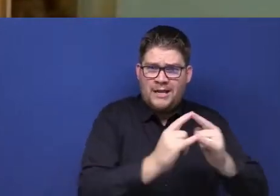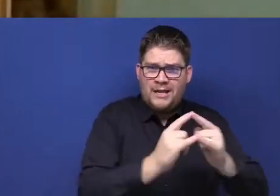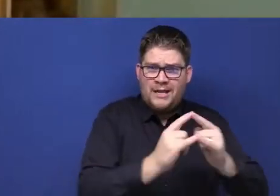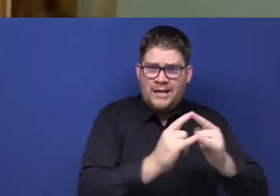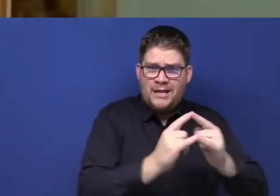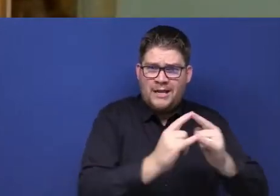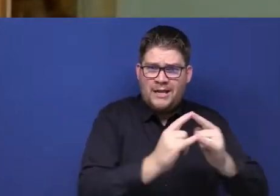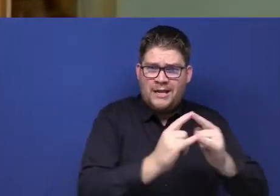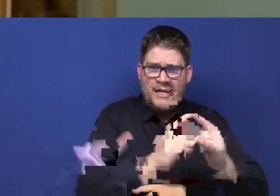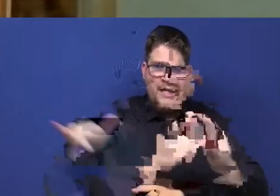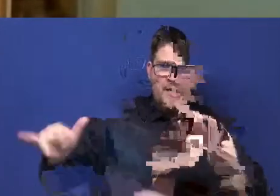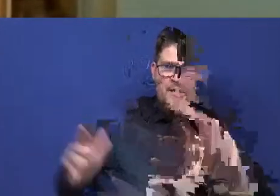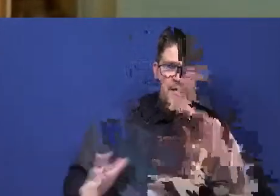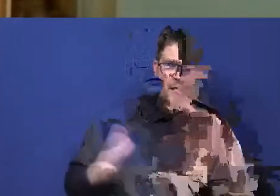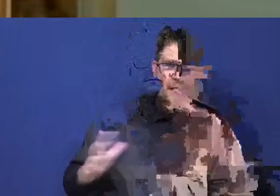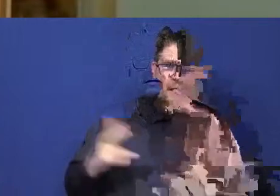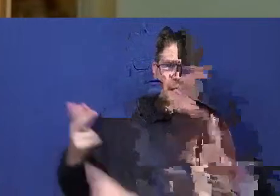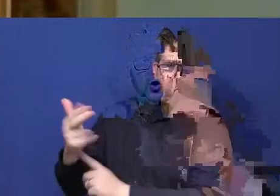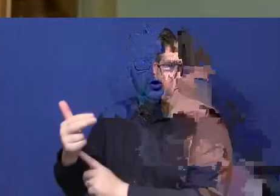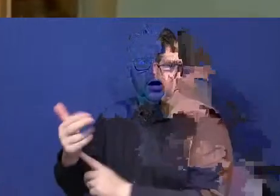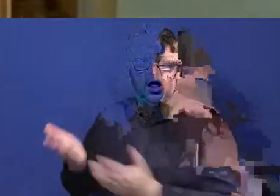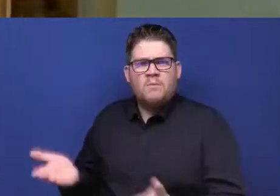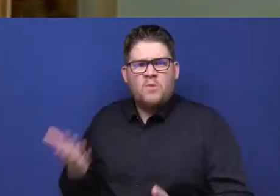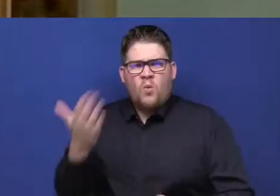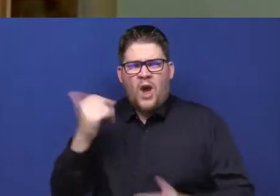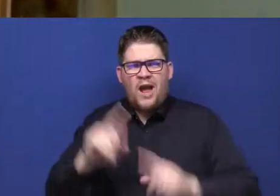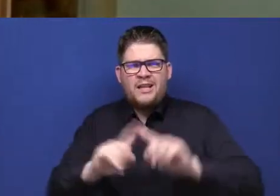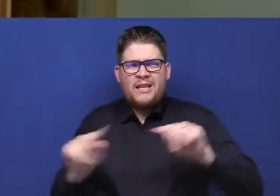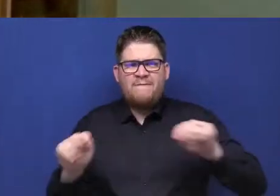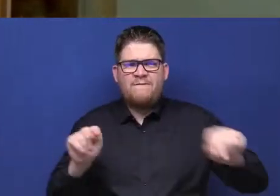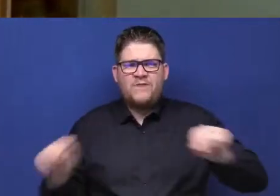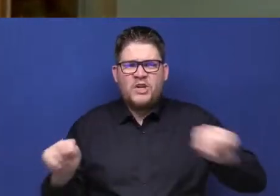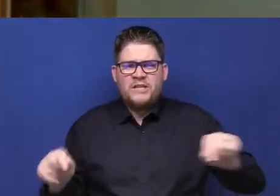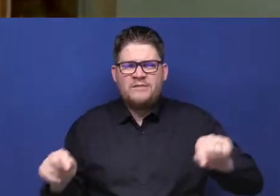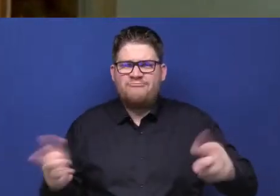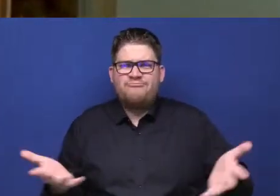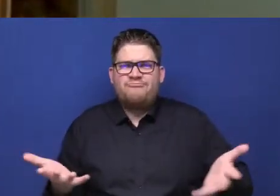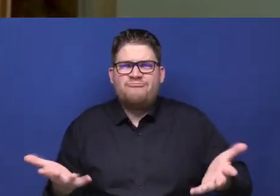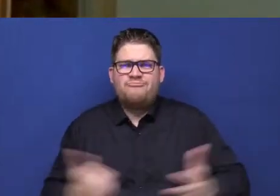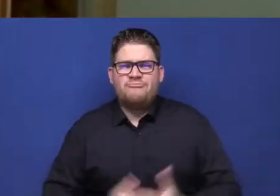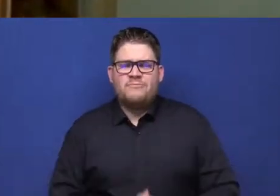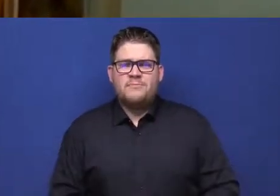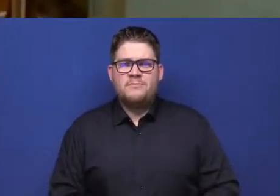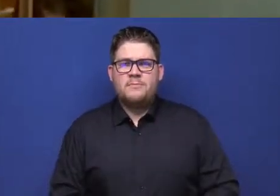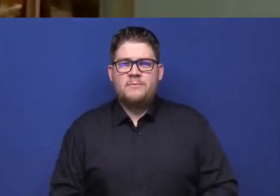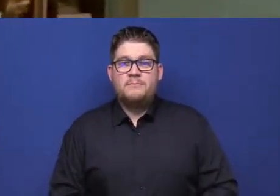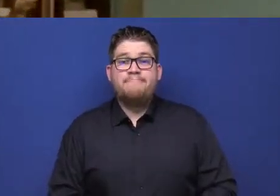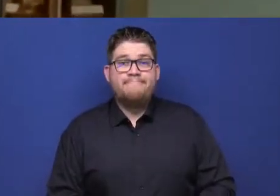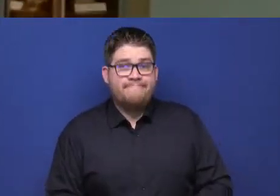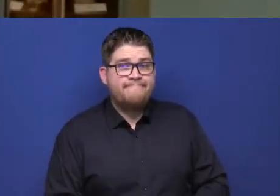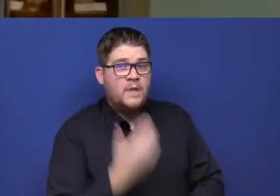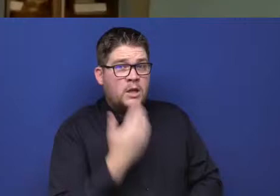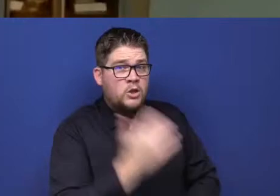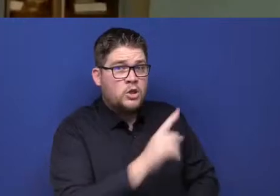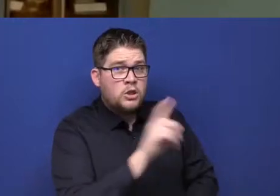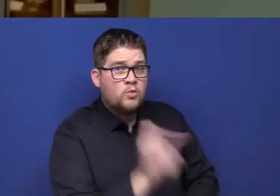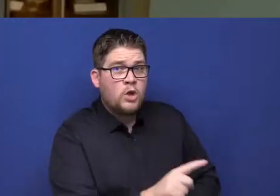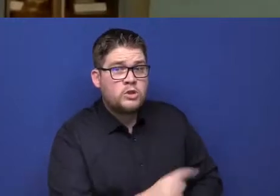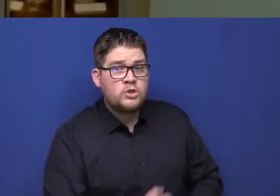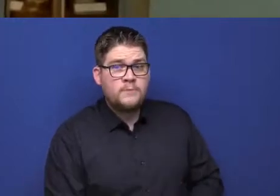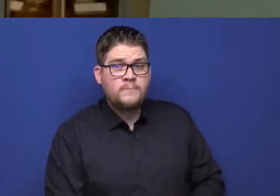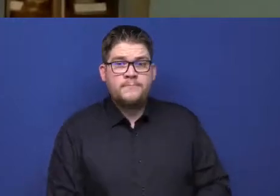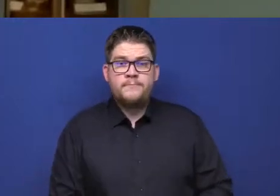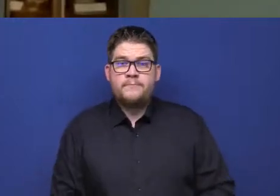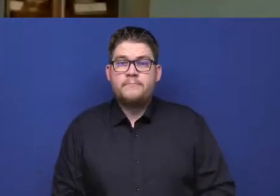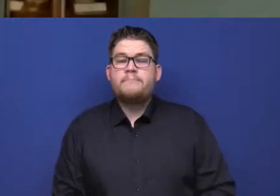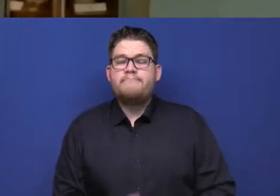there is I'm not certain whether it's management or whether it's our incident management team that's out there supporting the incident and providing overhead. I know at